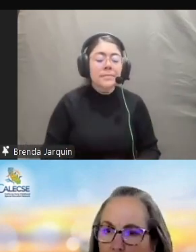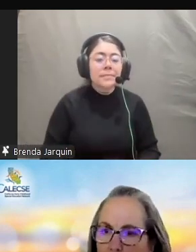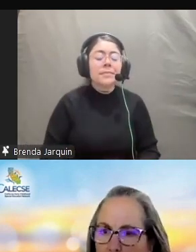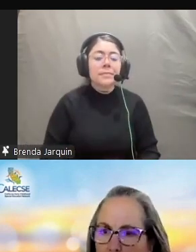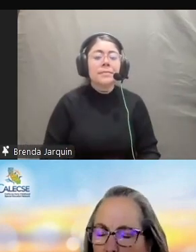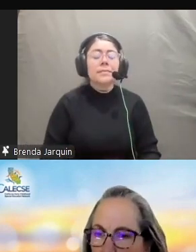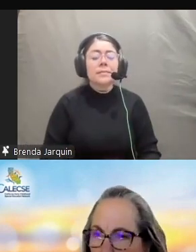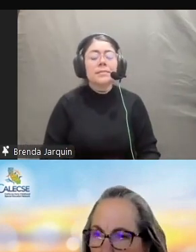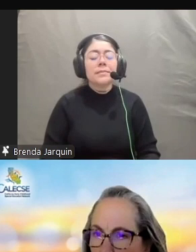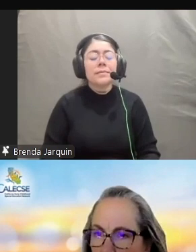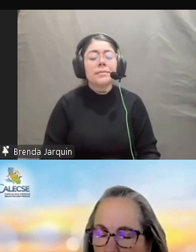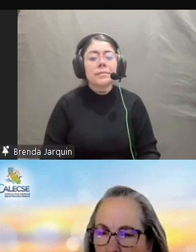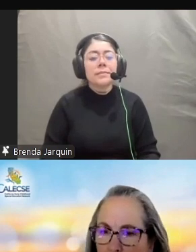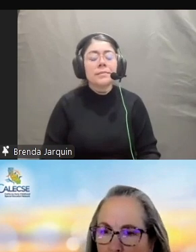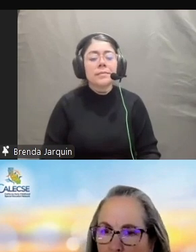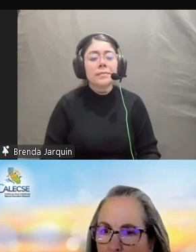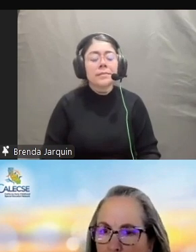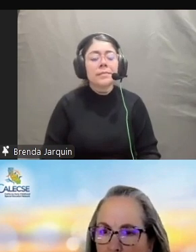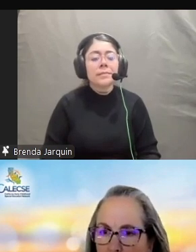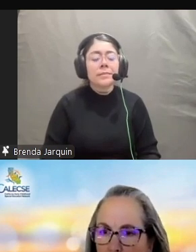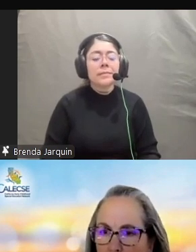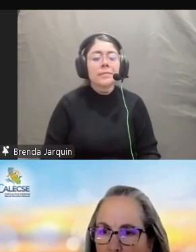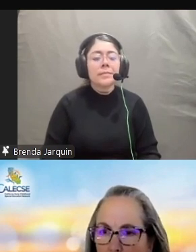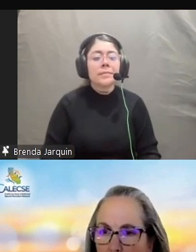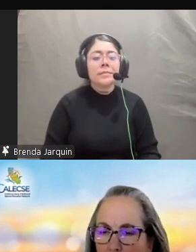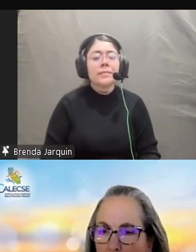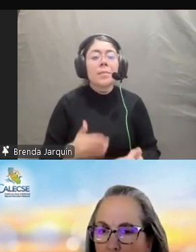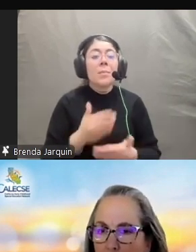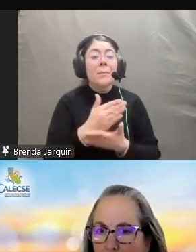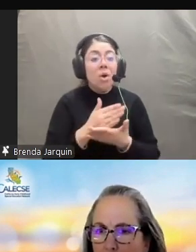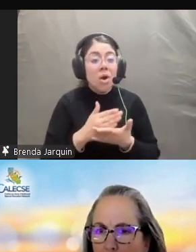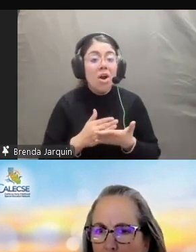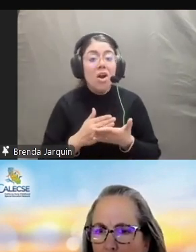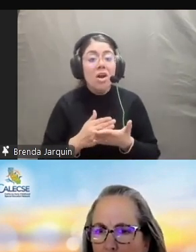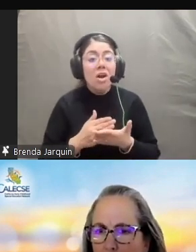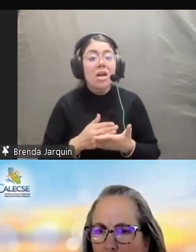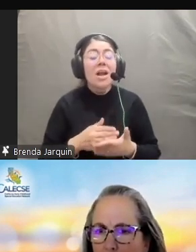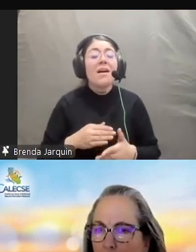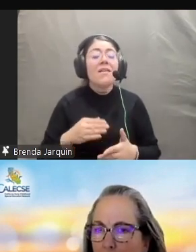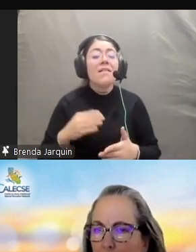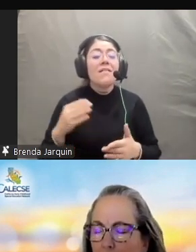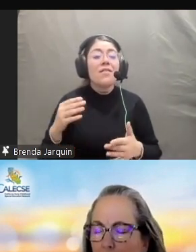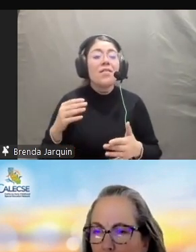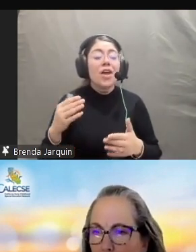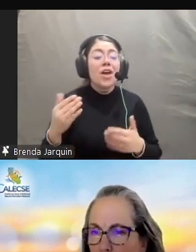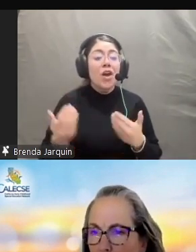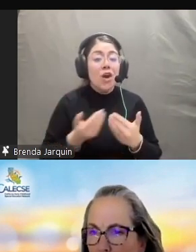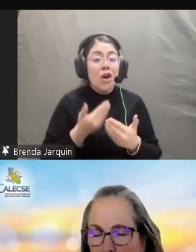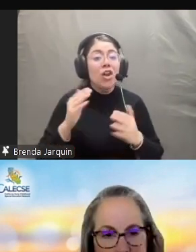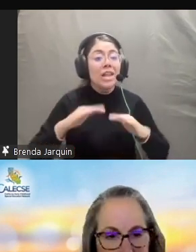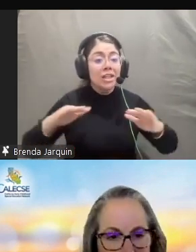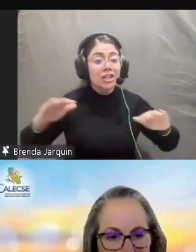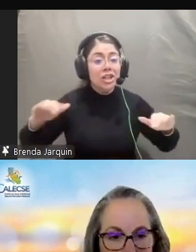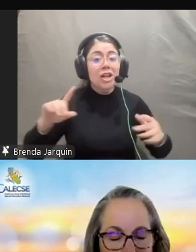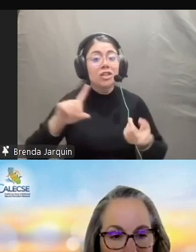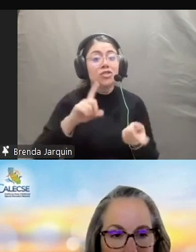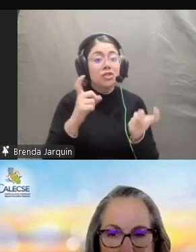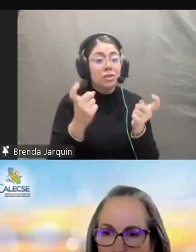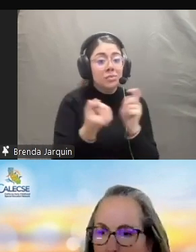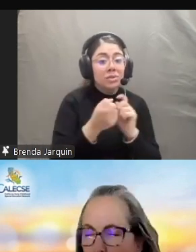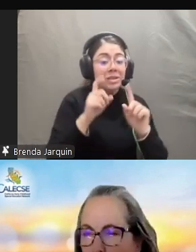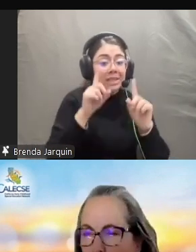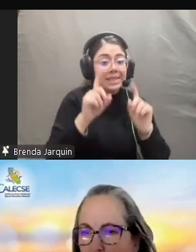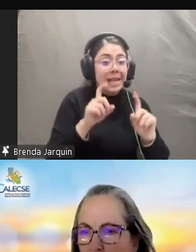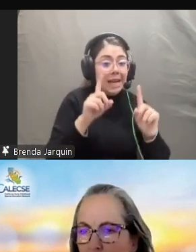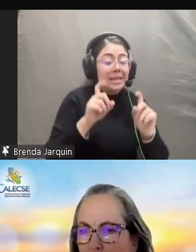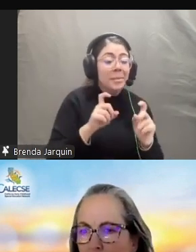And part of that early childhood transition self-assessment these are the different components of that